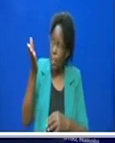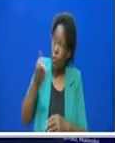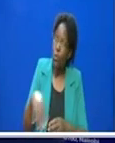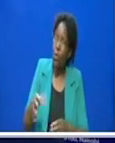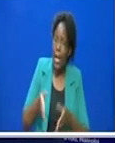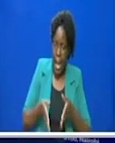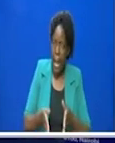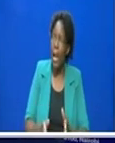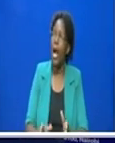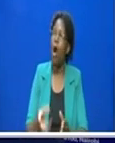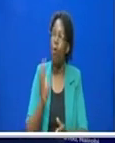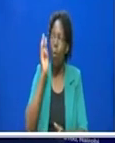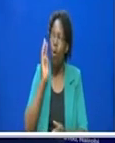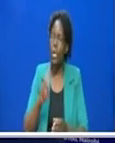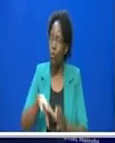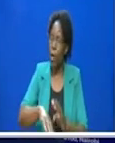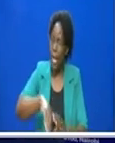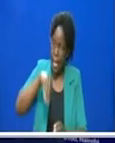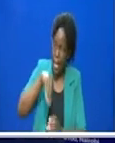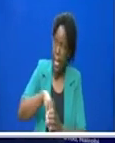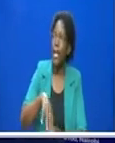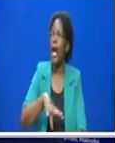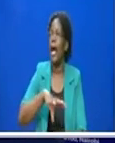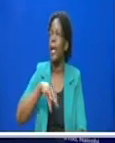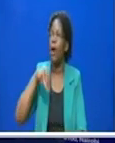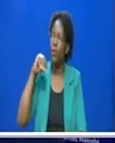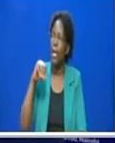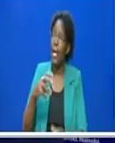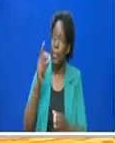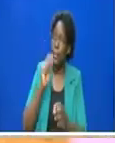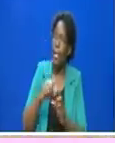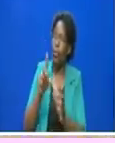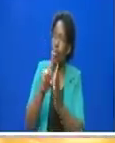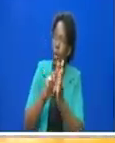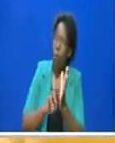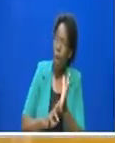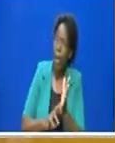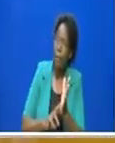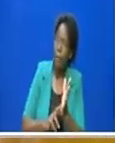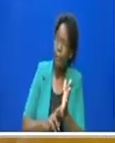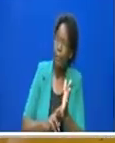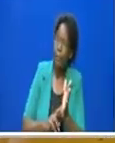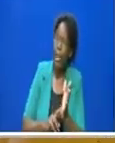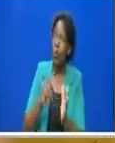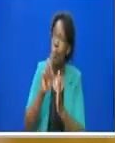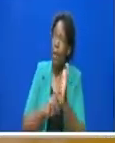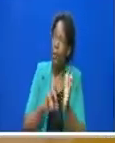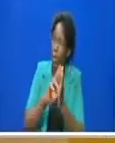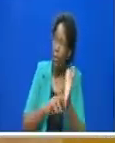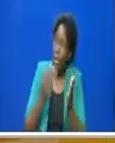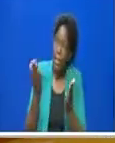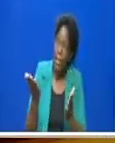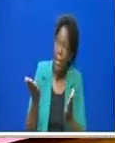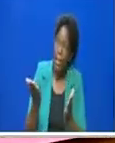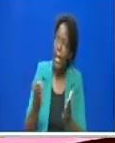ooze in and out. And what do you have here? You require here. What we require here is